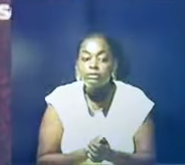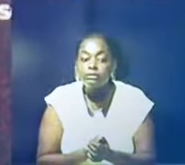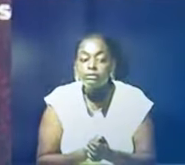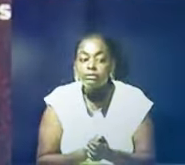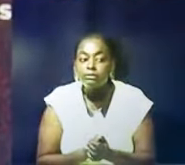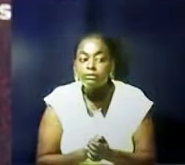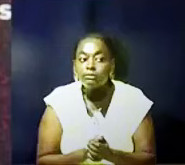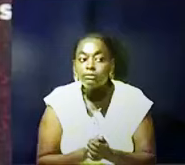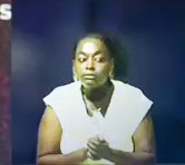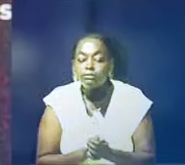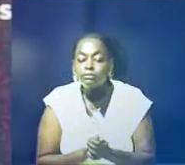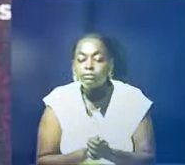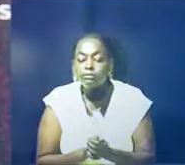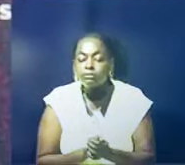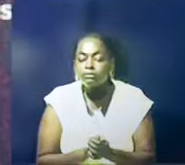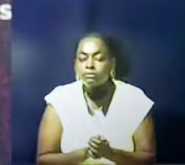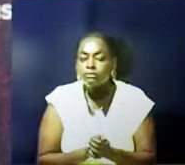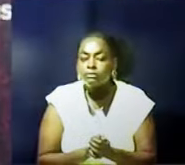There was this man